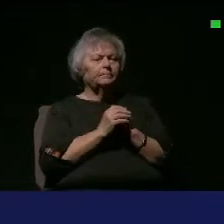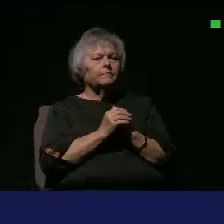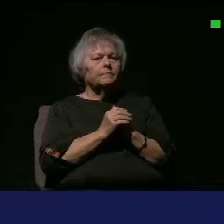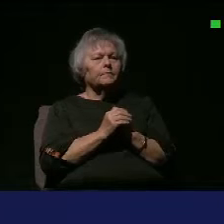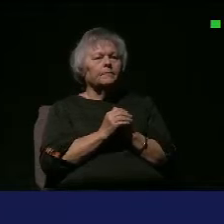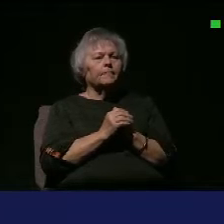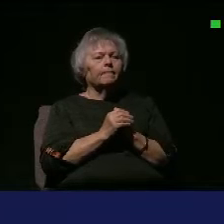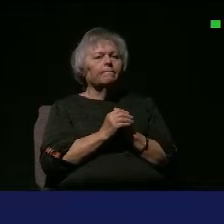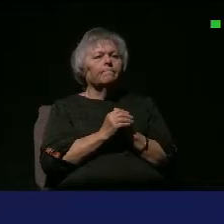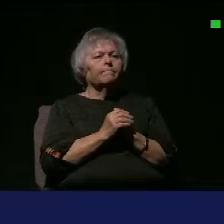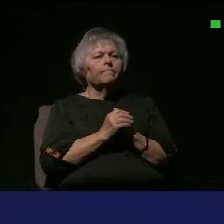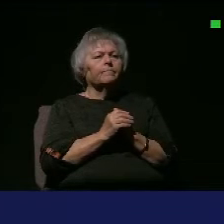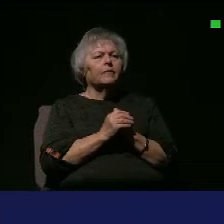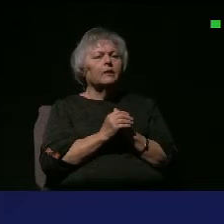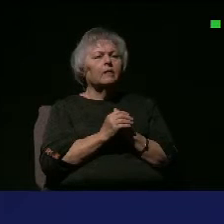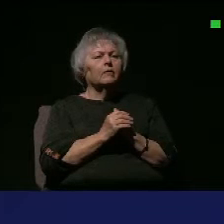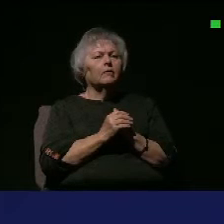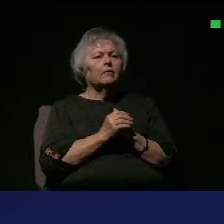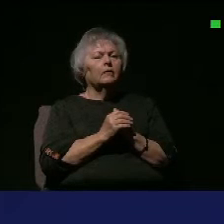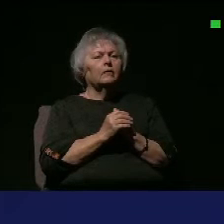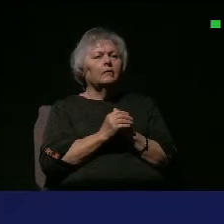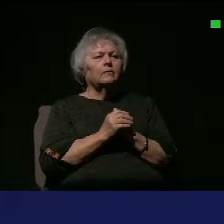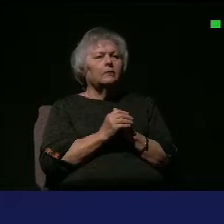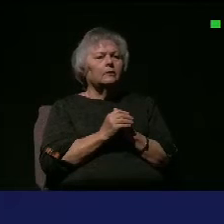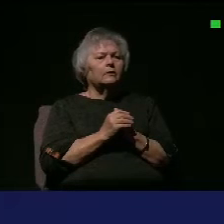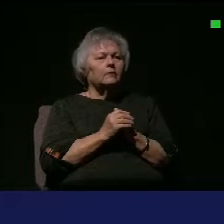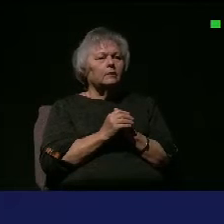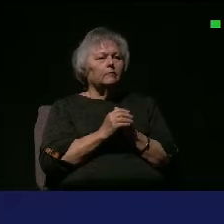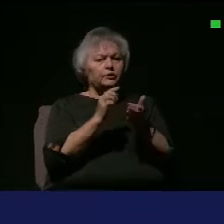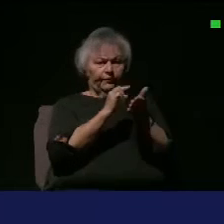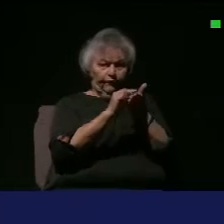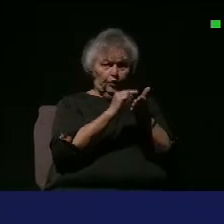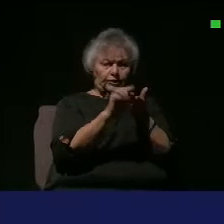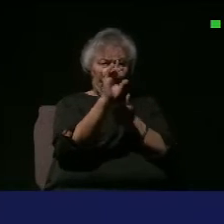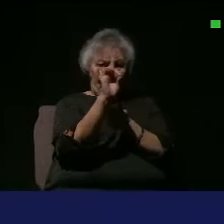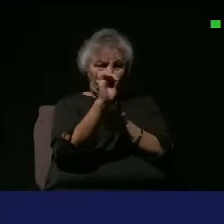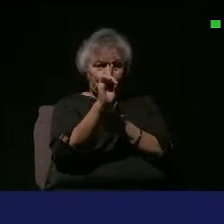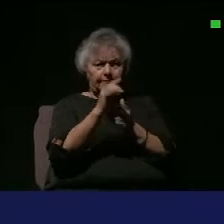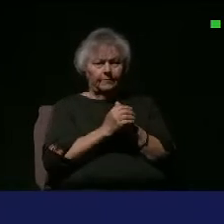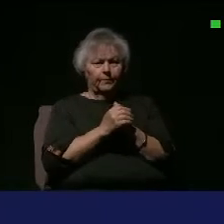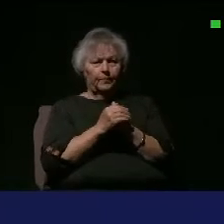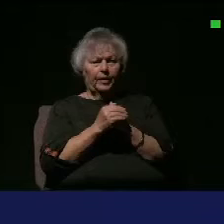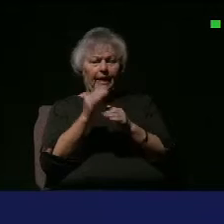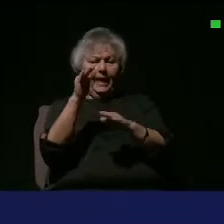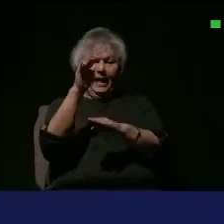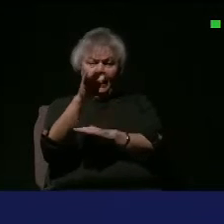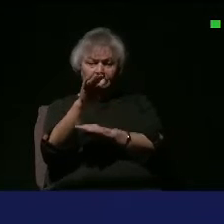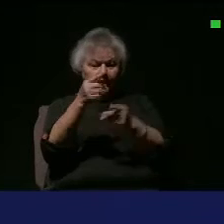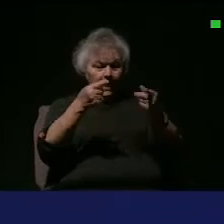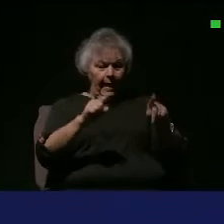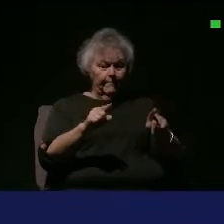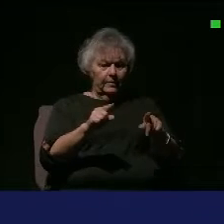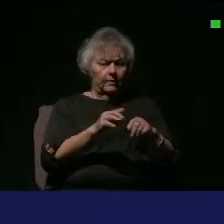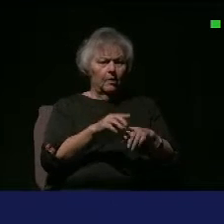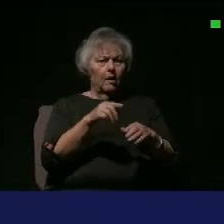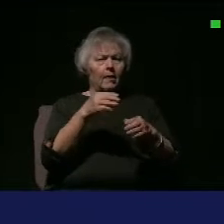of God's accounting. And let's look at the accounting. It begins in verse 8. "When evening came, the owner of the vineyard said to his